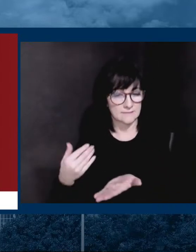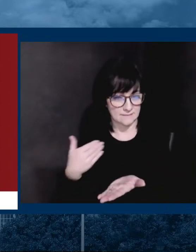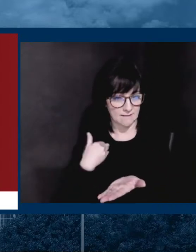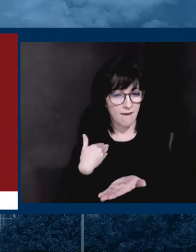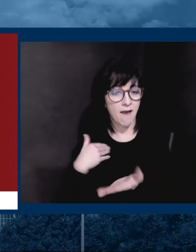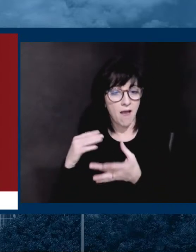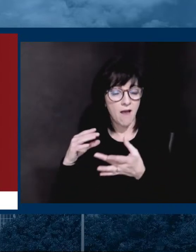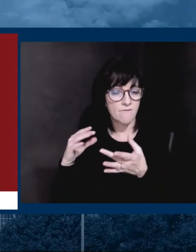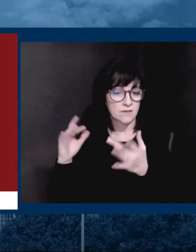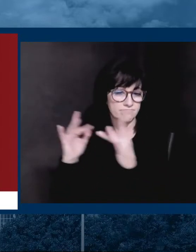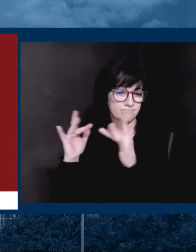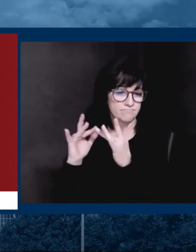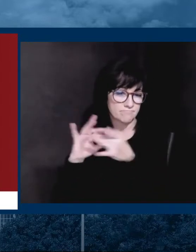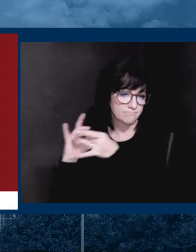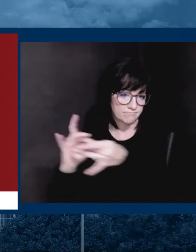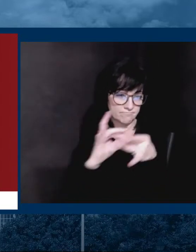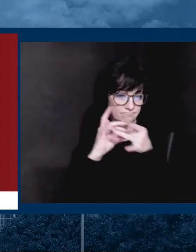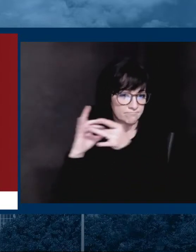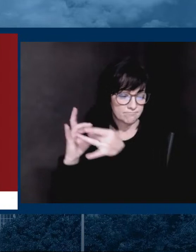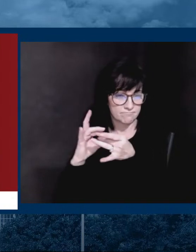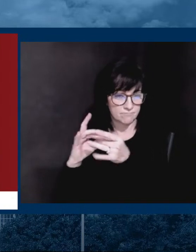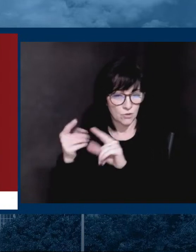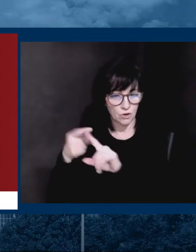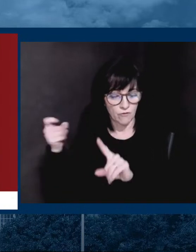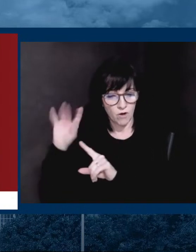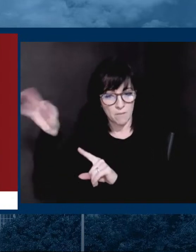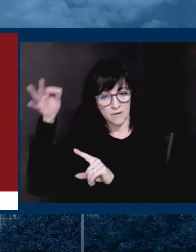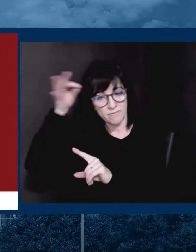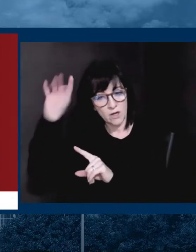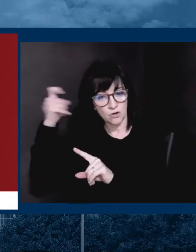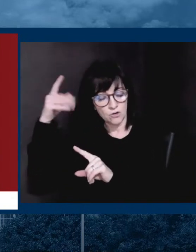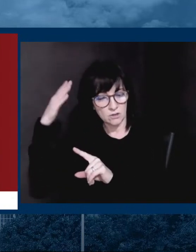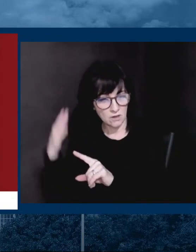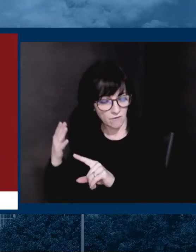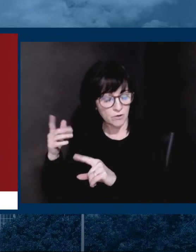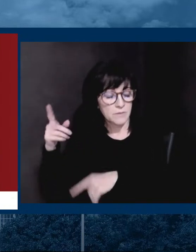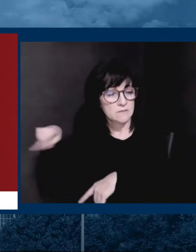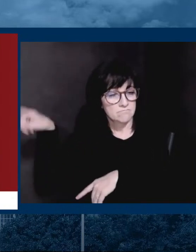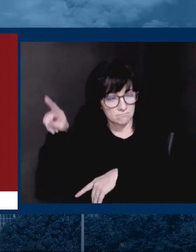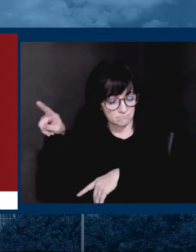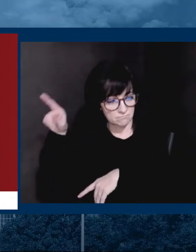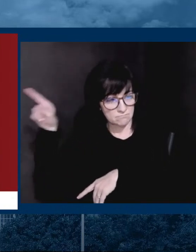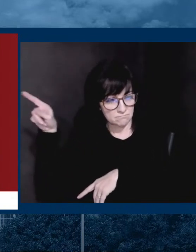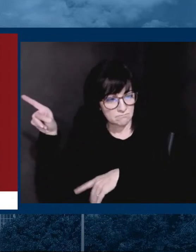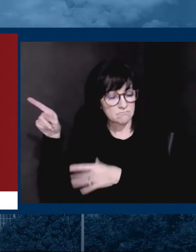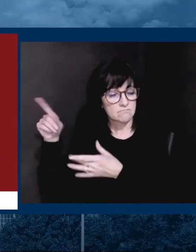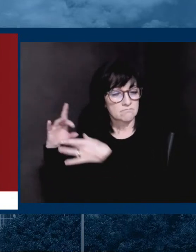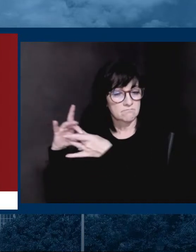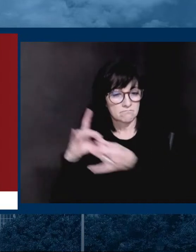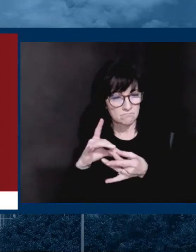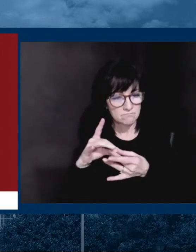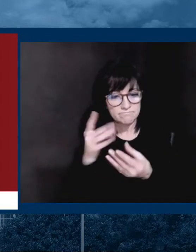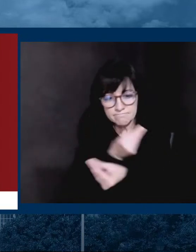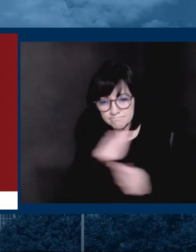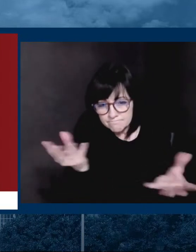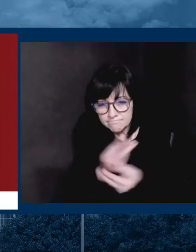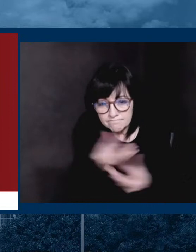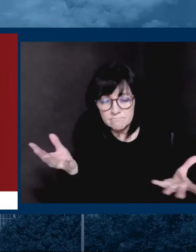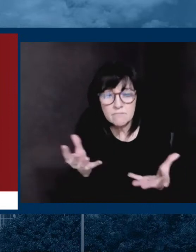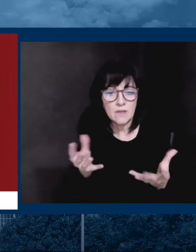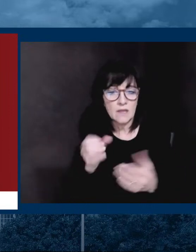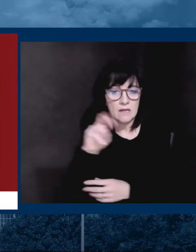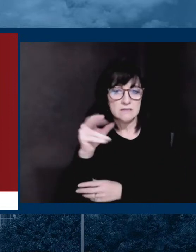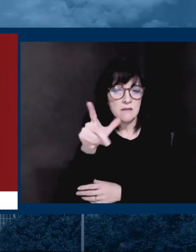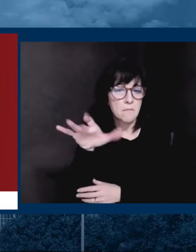on which I expect that we'll hear additional information about supply that states are getting. It's been somewhat uncertain from